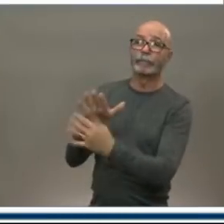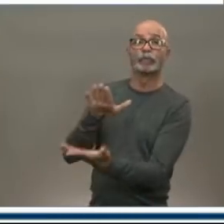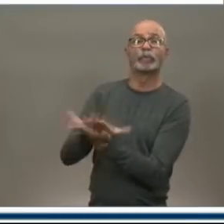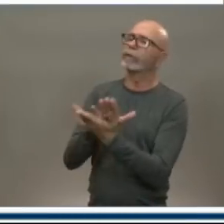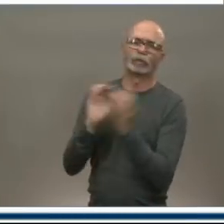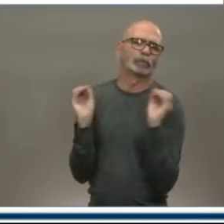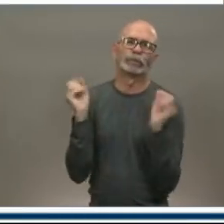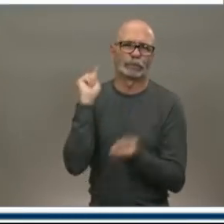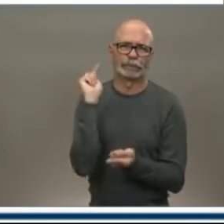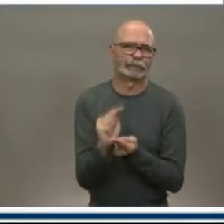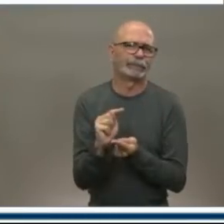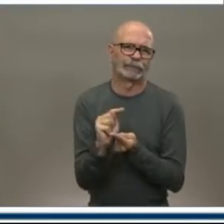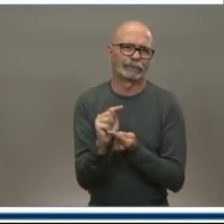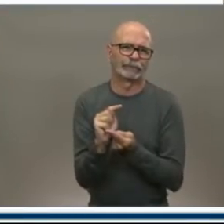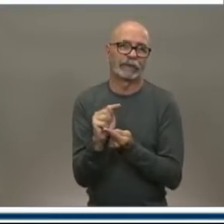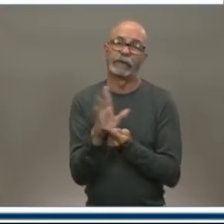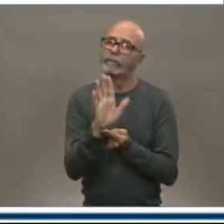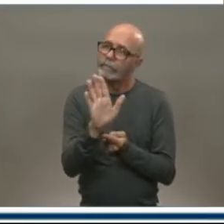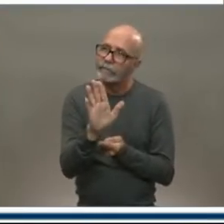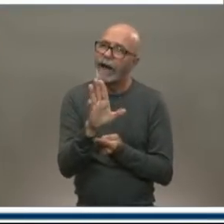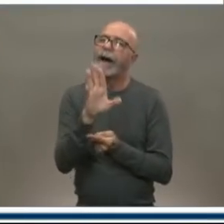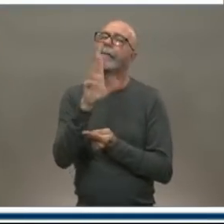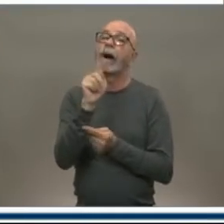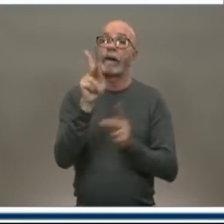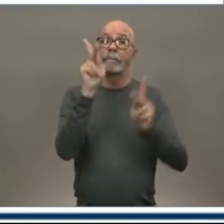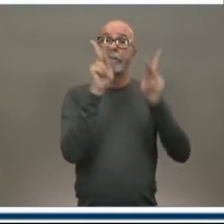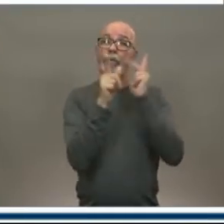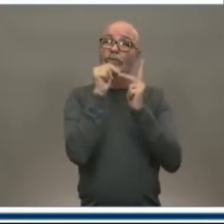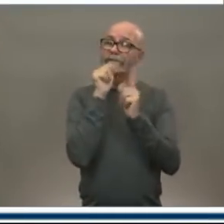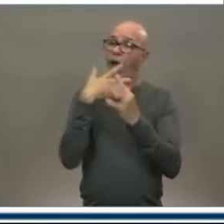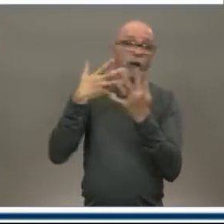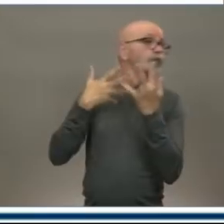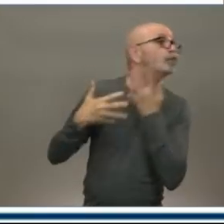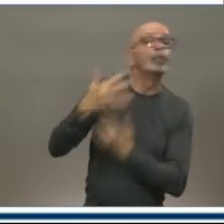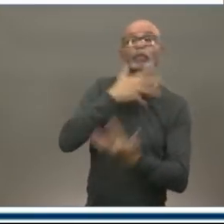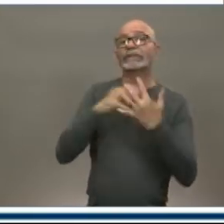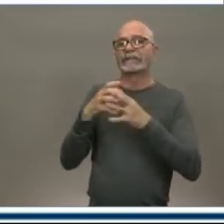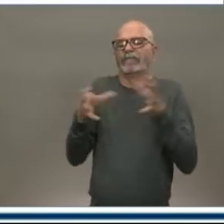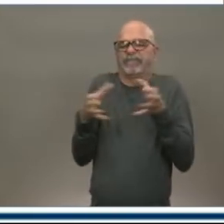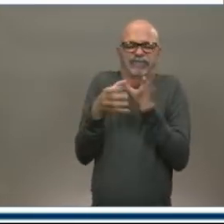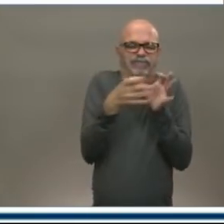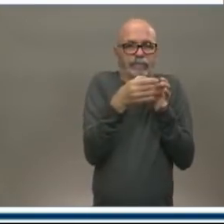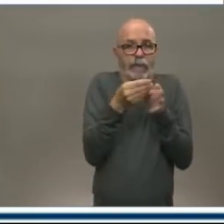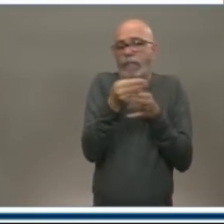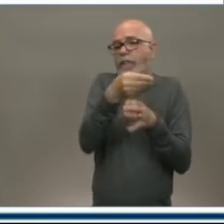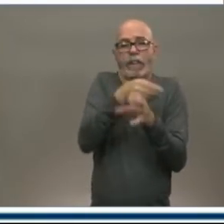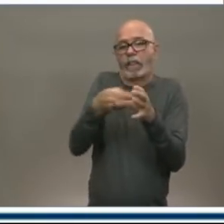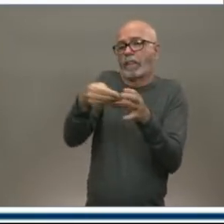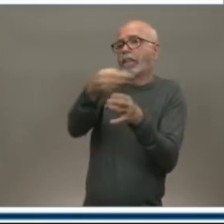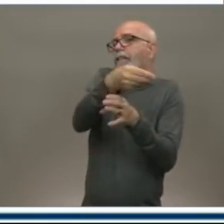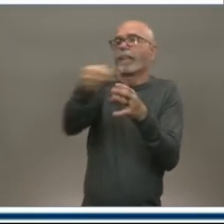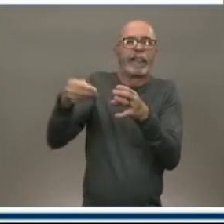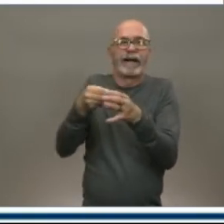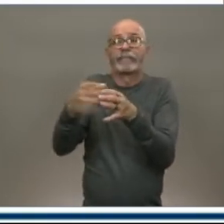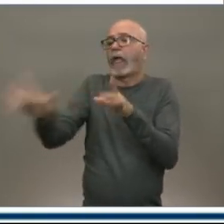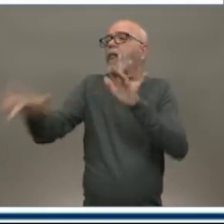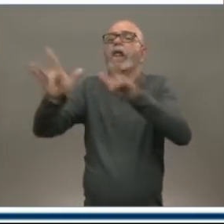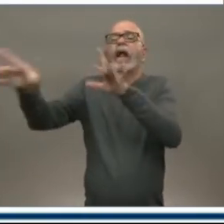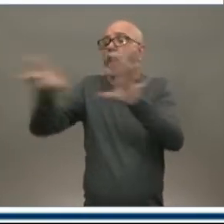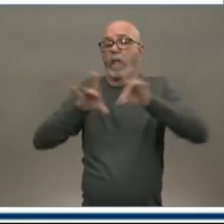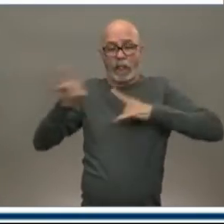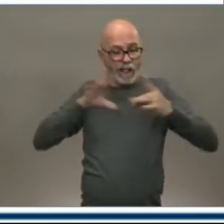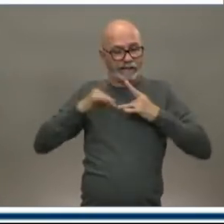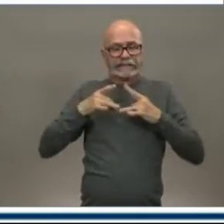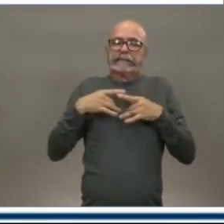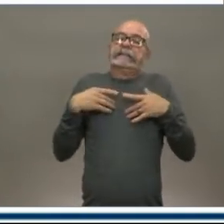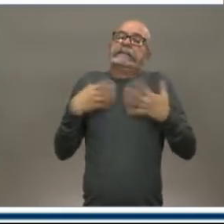virus is transmitted is by people interacting with each other. Not so much around surfaces, et cetera. It doesn't mean we don't have to have appropriate cleaning,